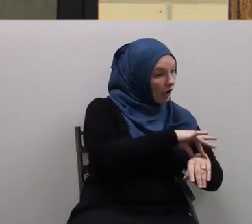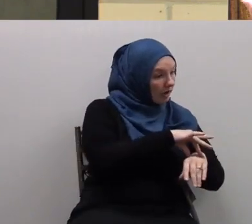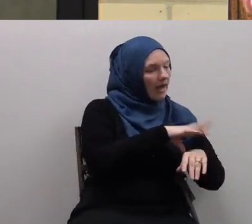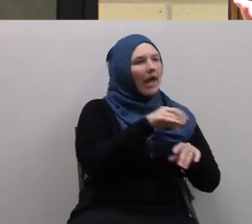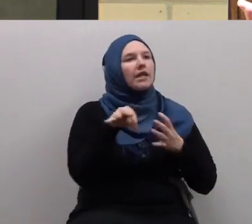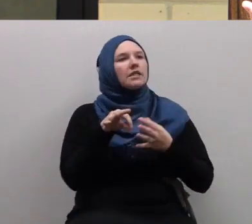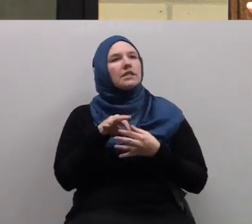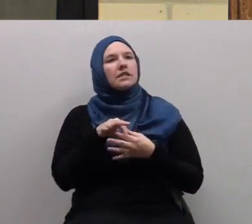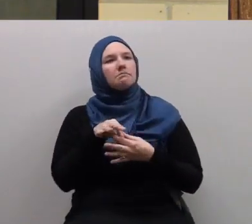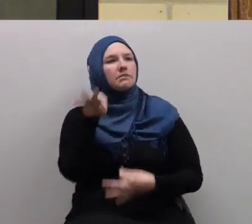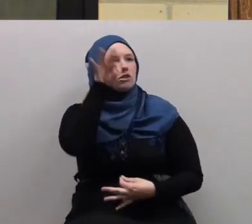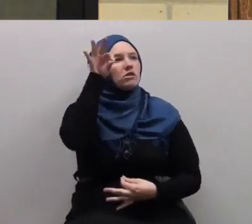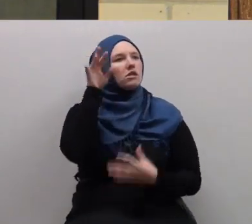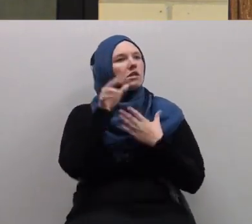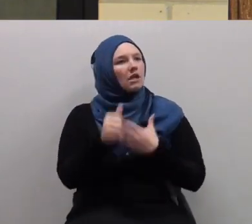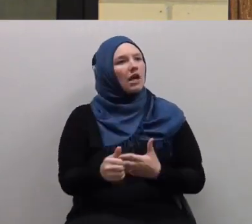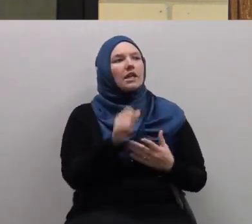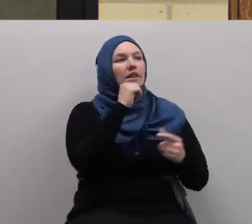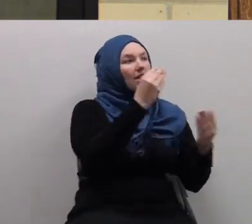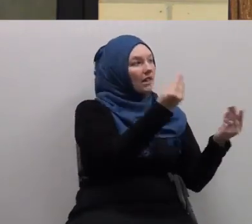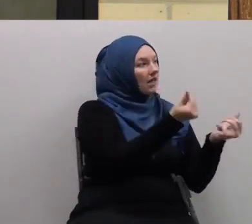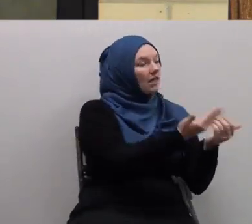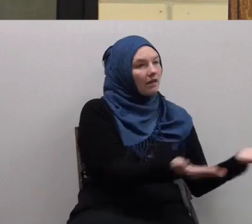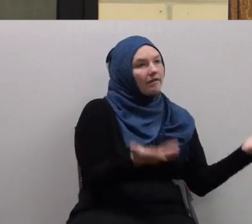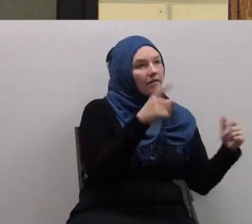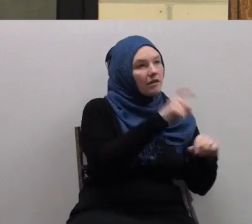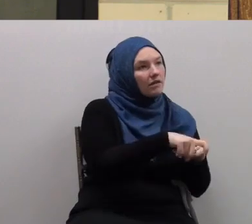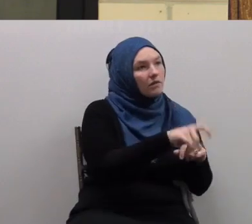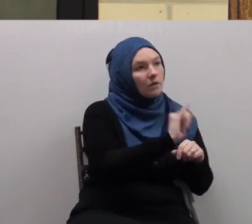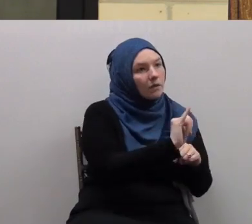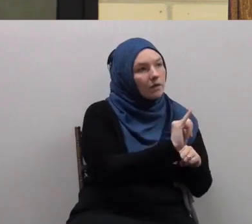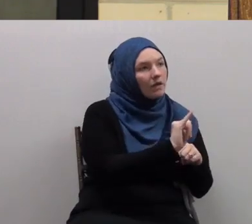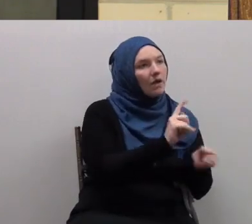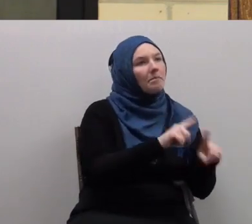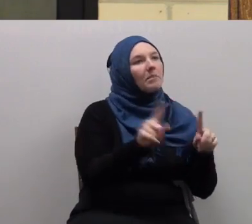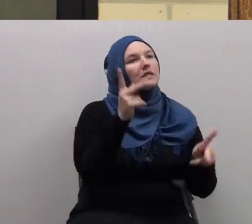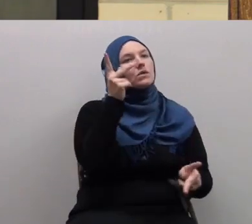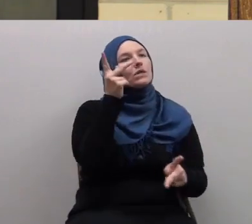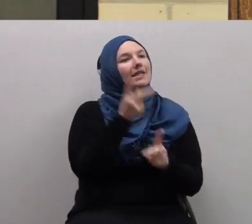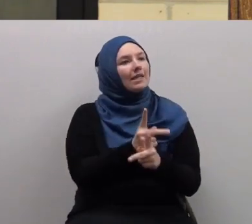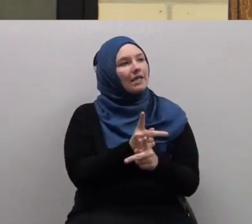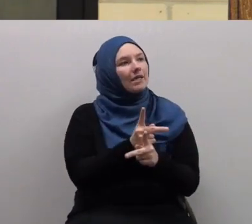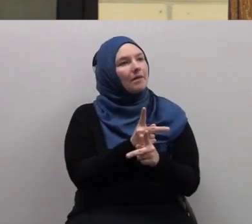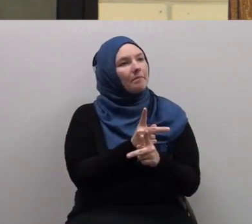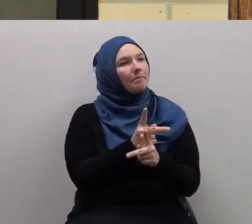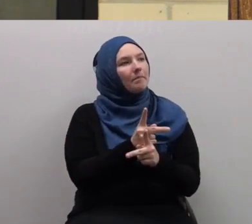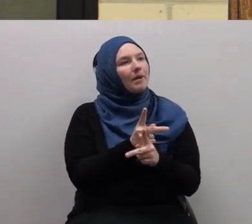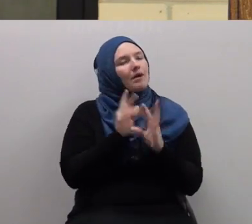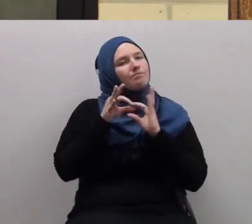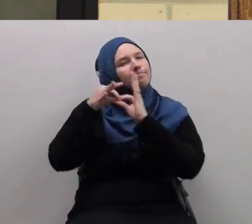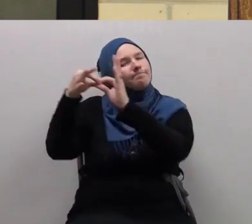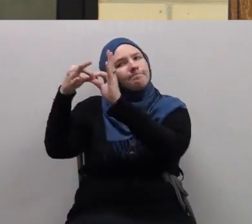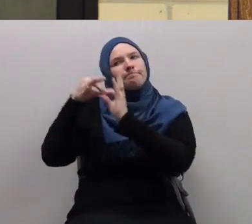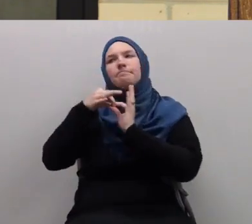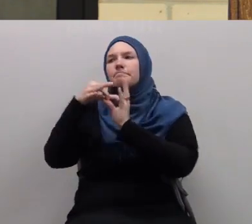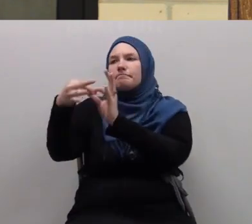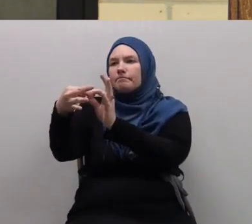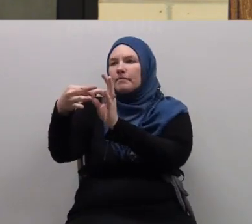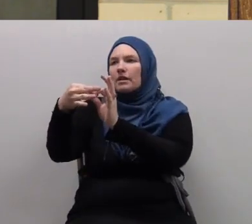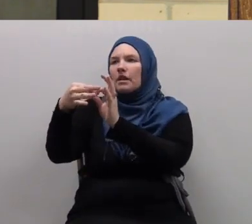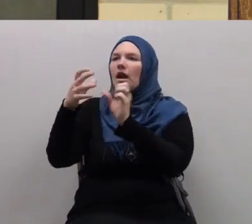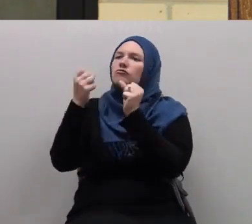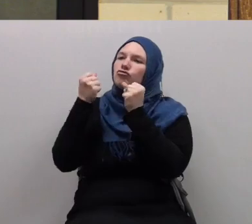your tangible physical needs in life, but to keep the source of connection, of